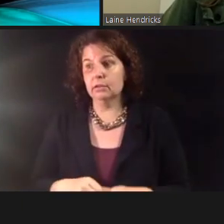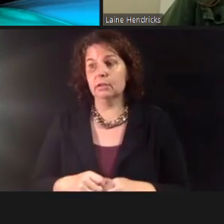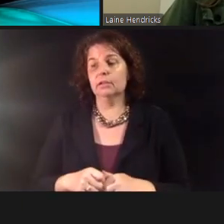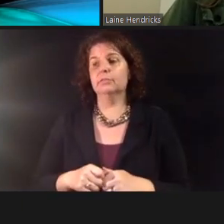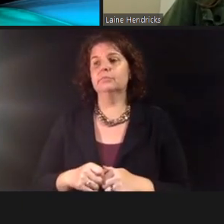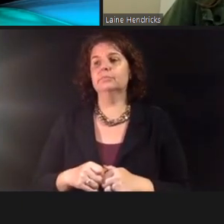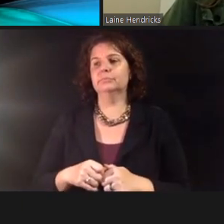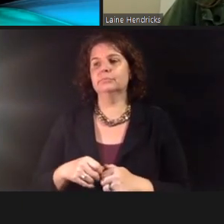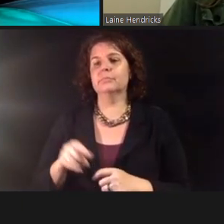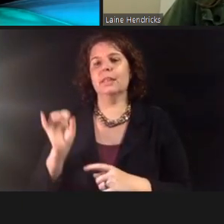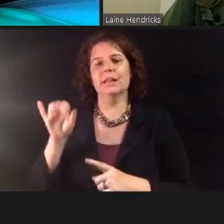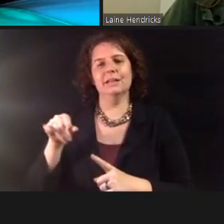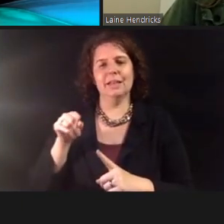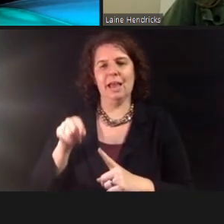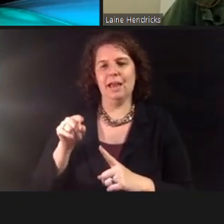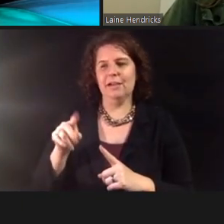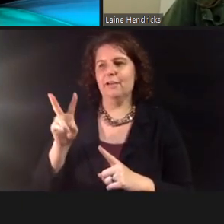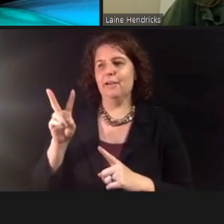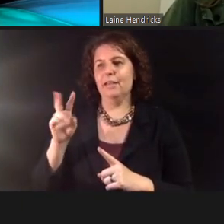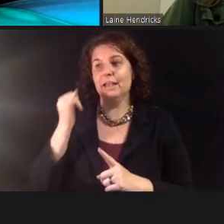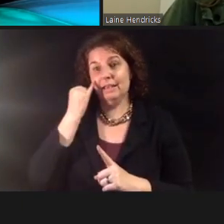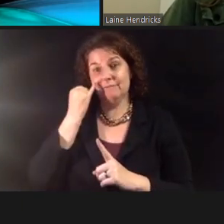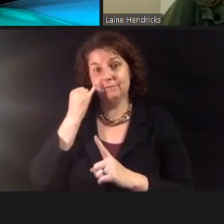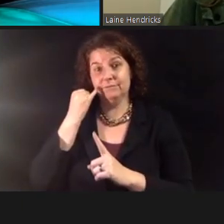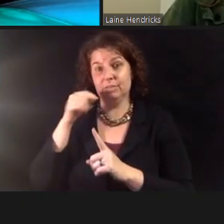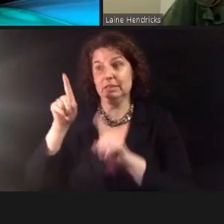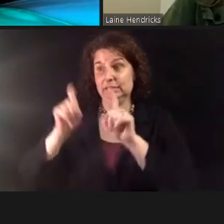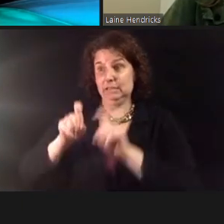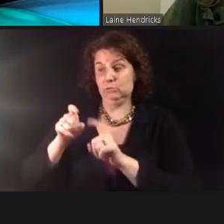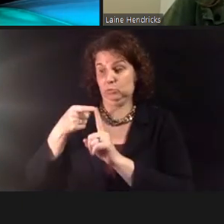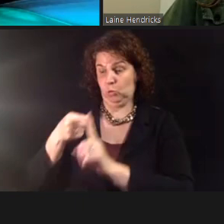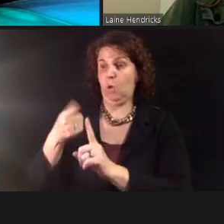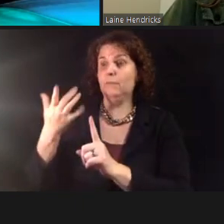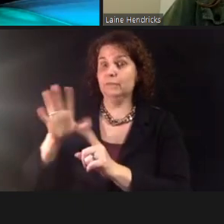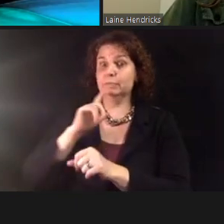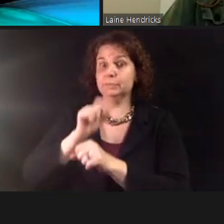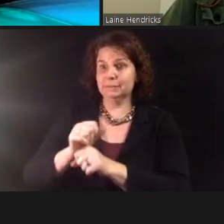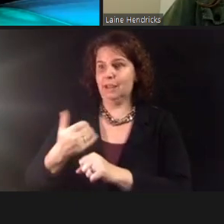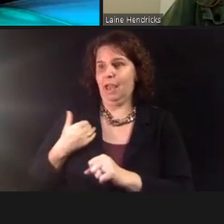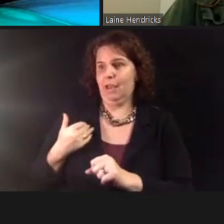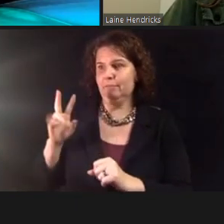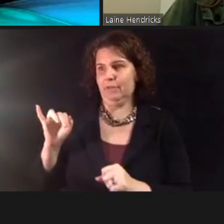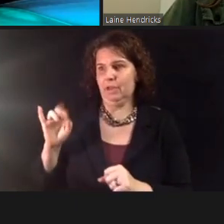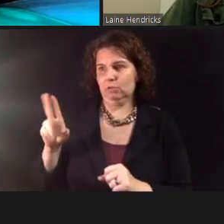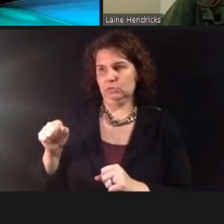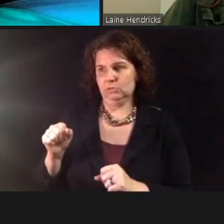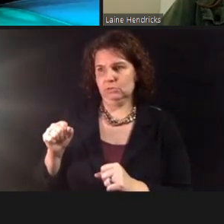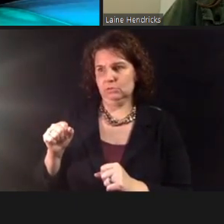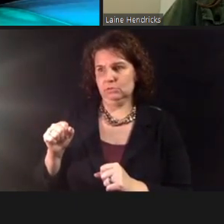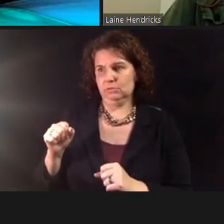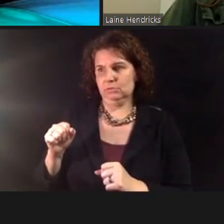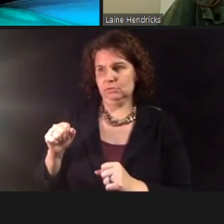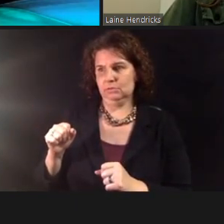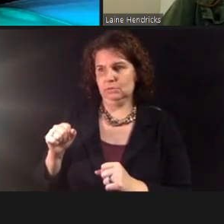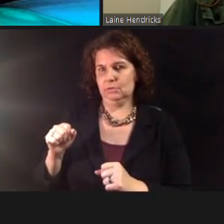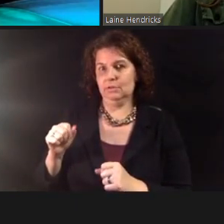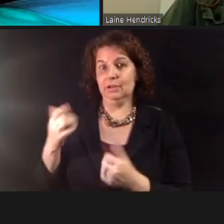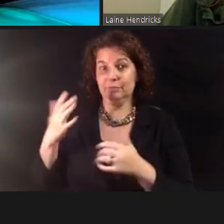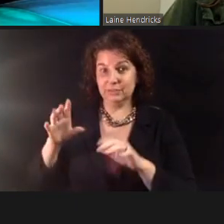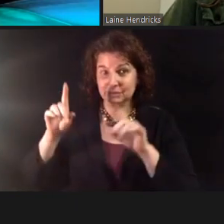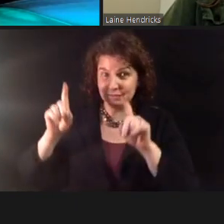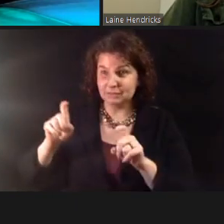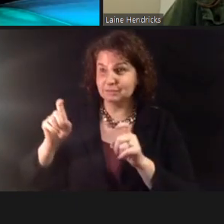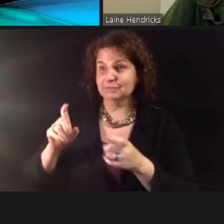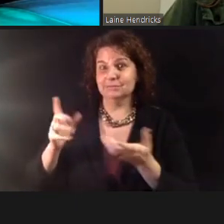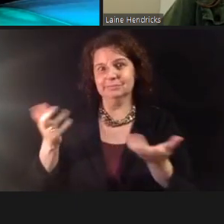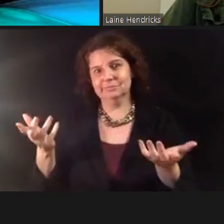the conventional PCR test, which is the test when I say we've tested almost 60,000 residents, is a nasal